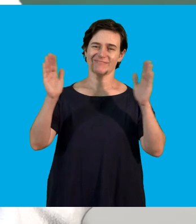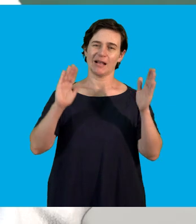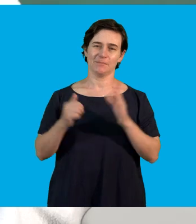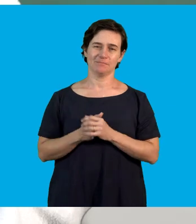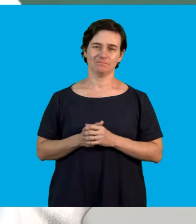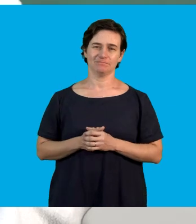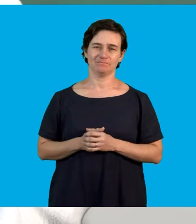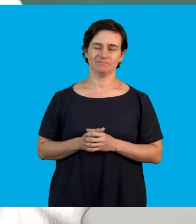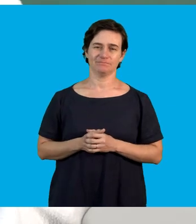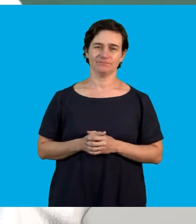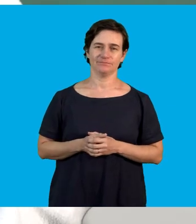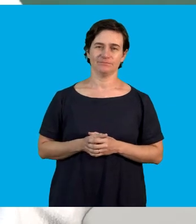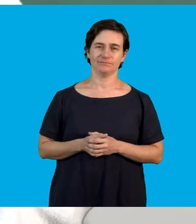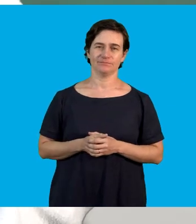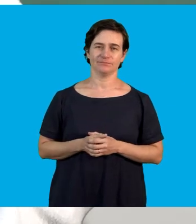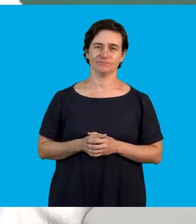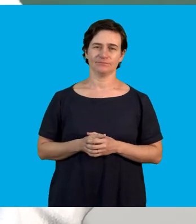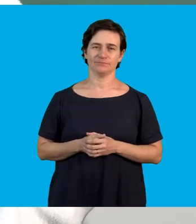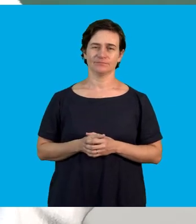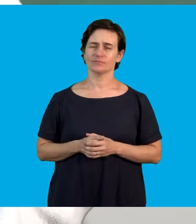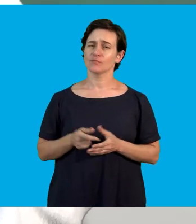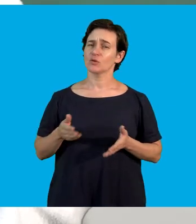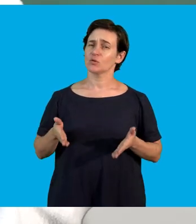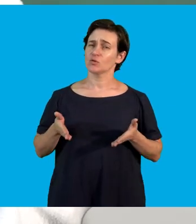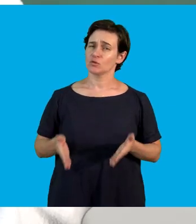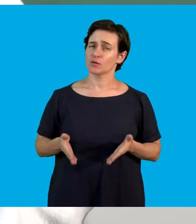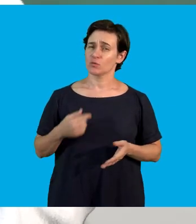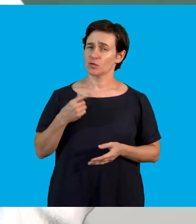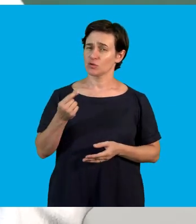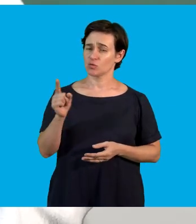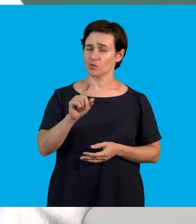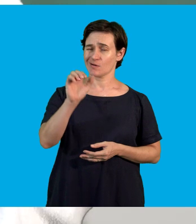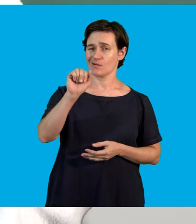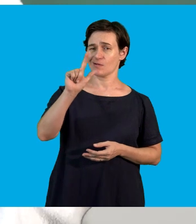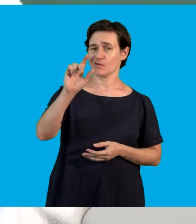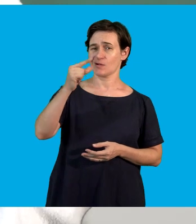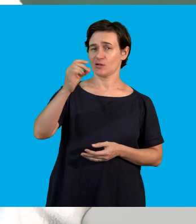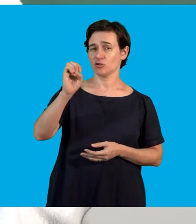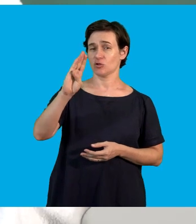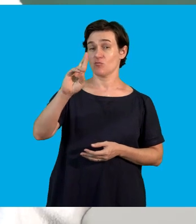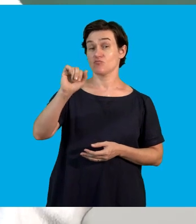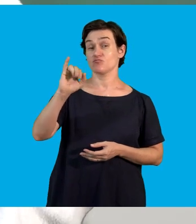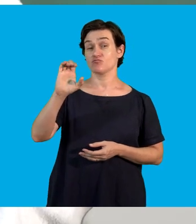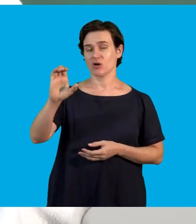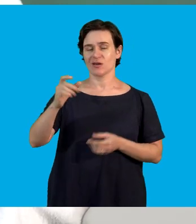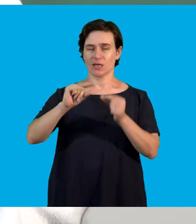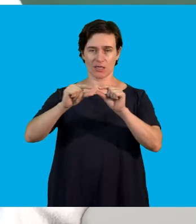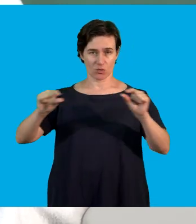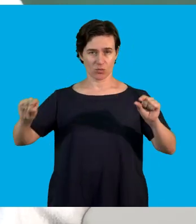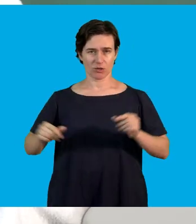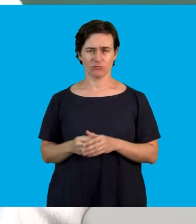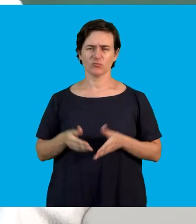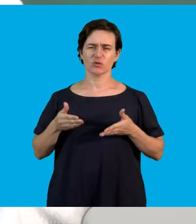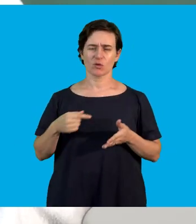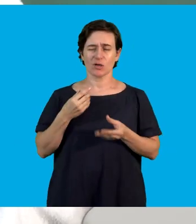Good day, learners. My name is Mr. Makengenene. We are doing algebraic equations together, and